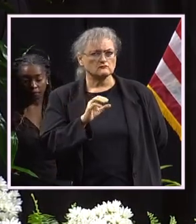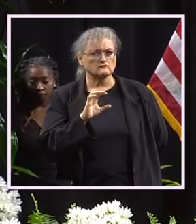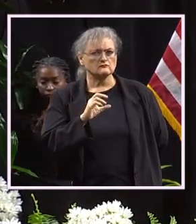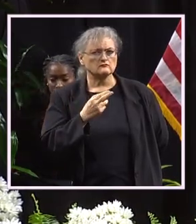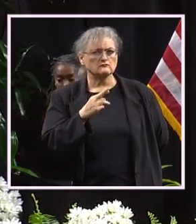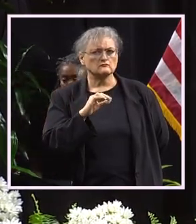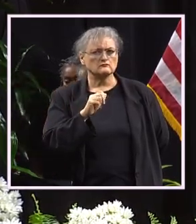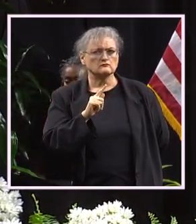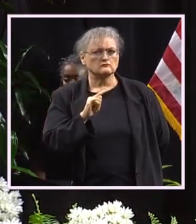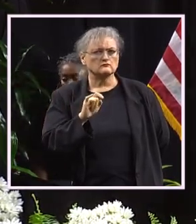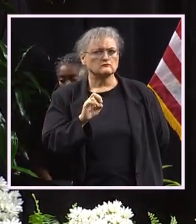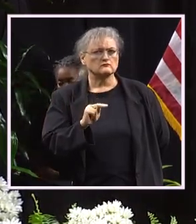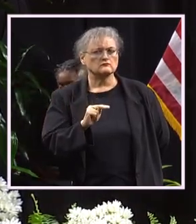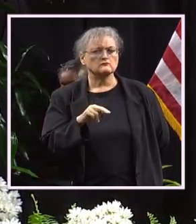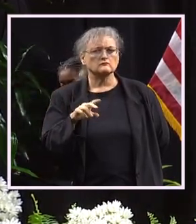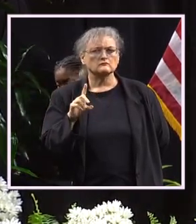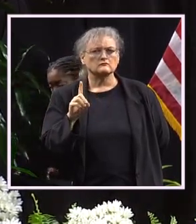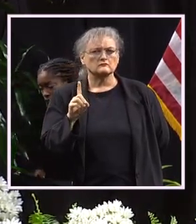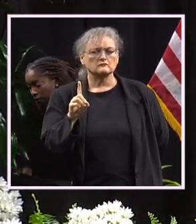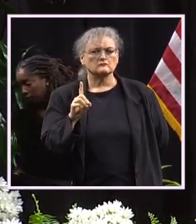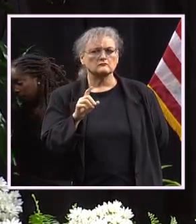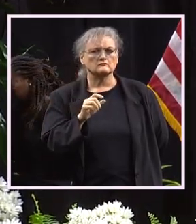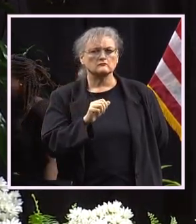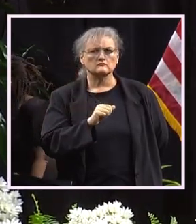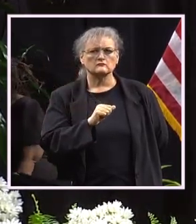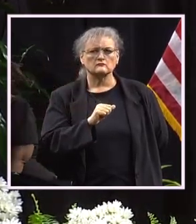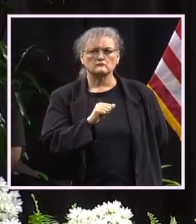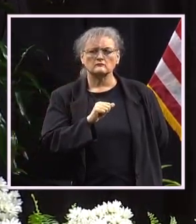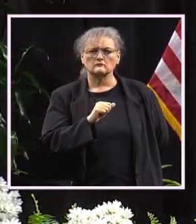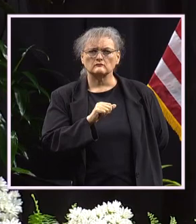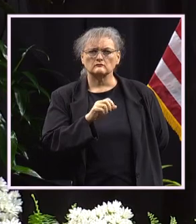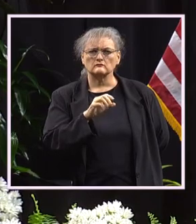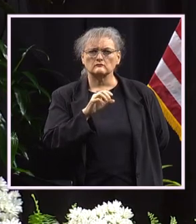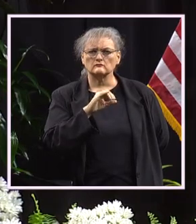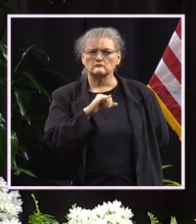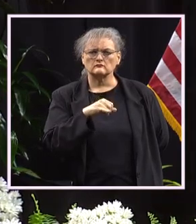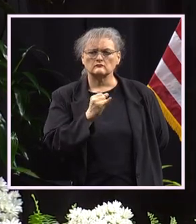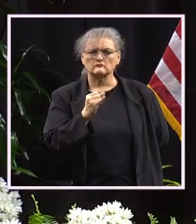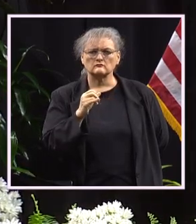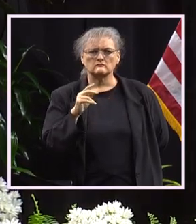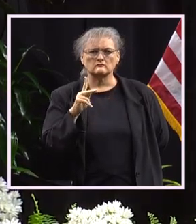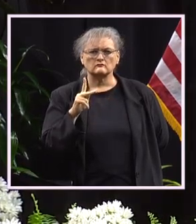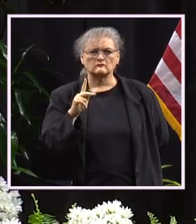Christian A. De La Cruz. Dr.